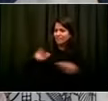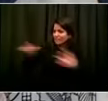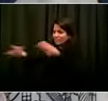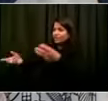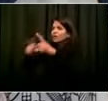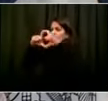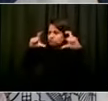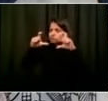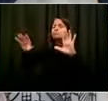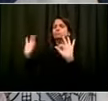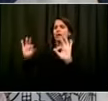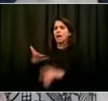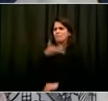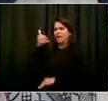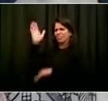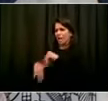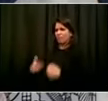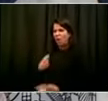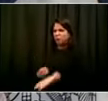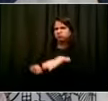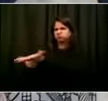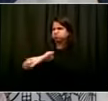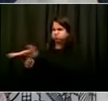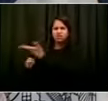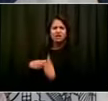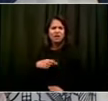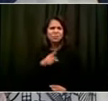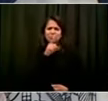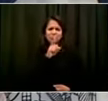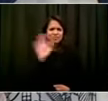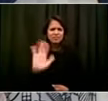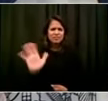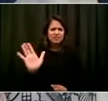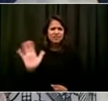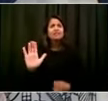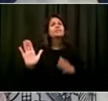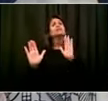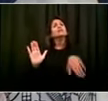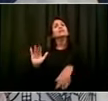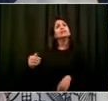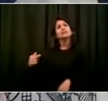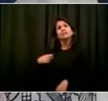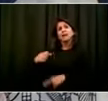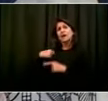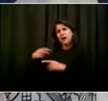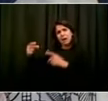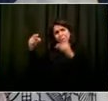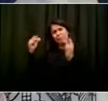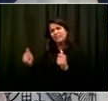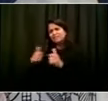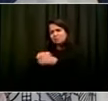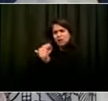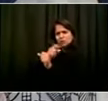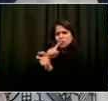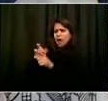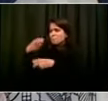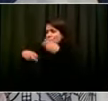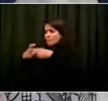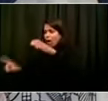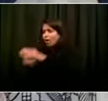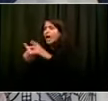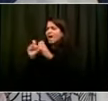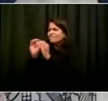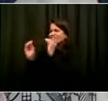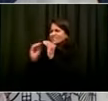corrected, you offer the opportunity to correct. If it's not corrected, you immediately fine or shut the business. So we've kept to that standard throughout, and